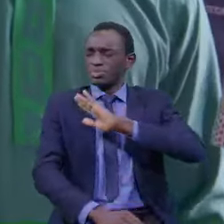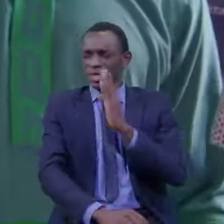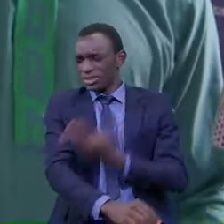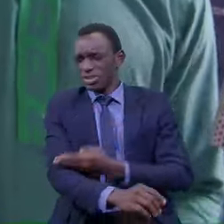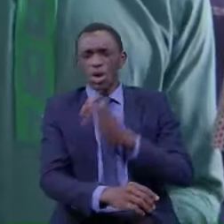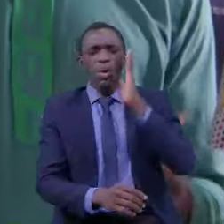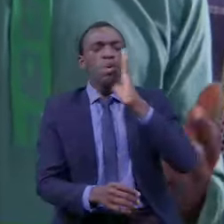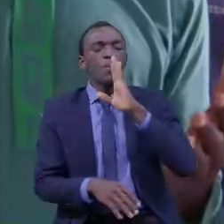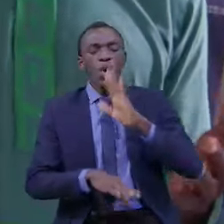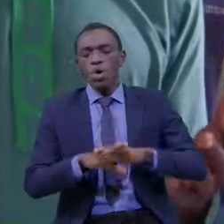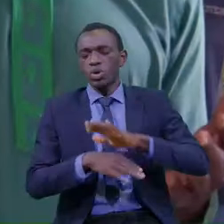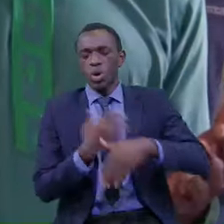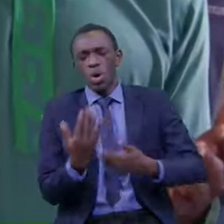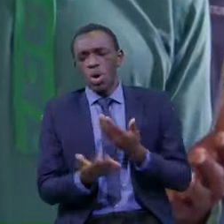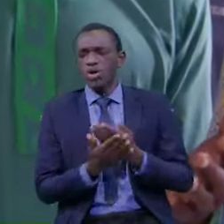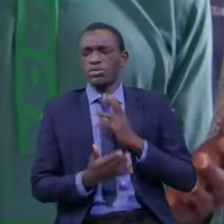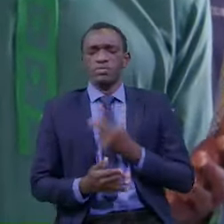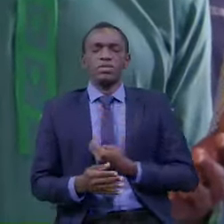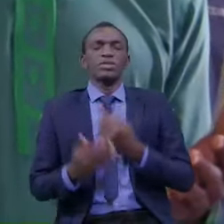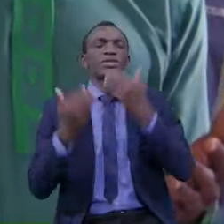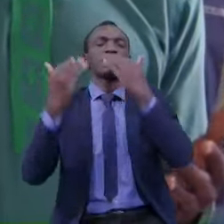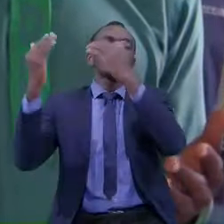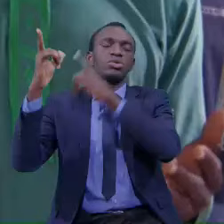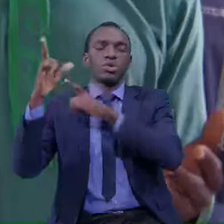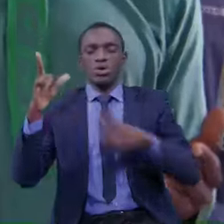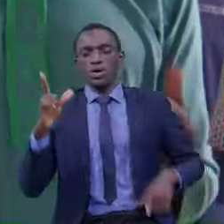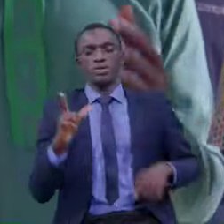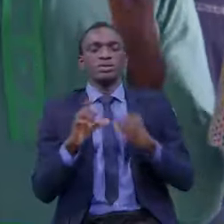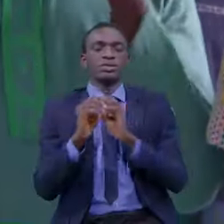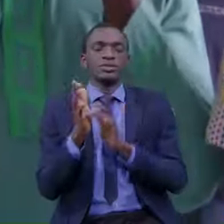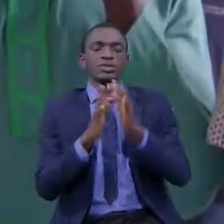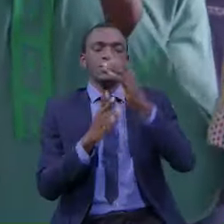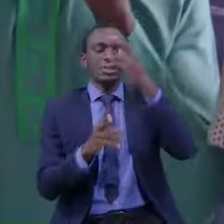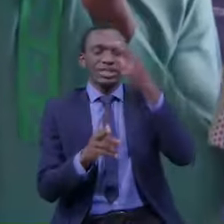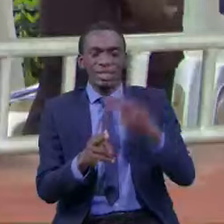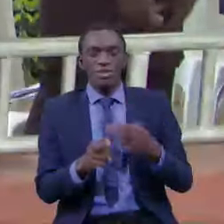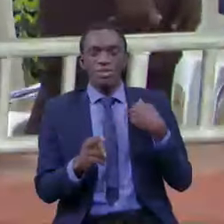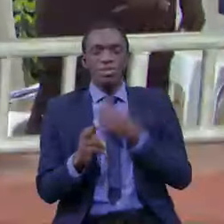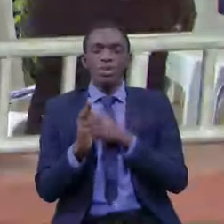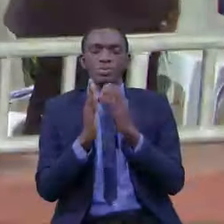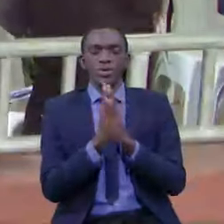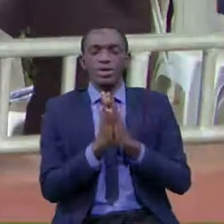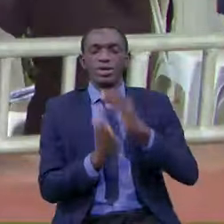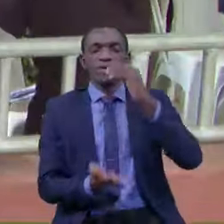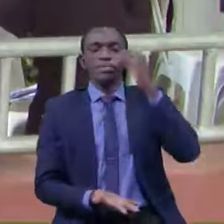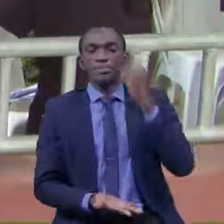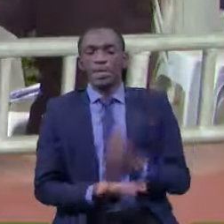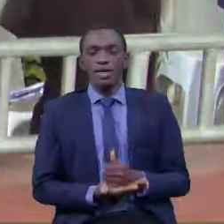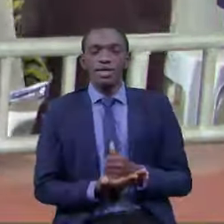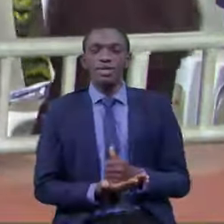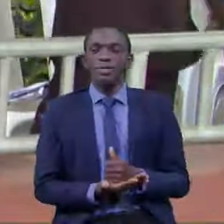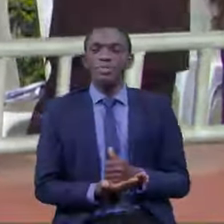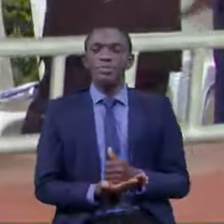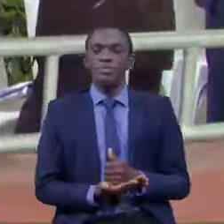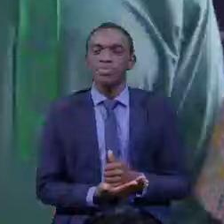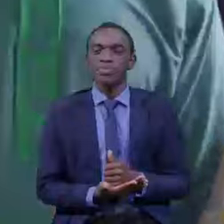everyone. Thank you, Lord. In Jesus' name, we pray. Amen. Good, good,